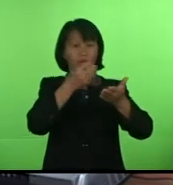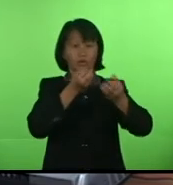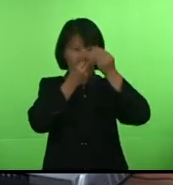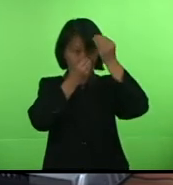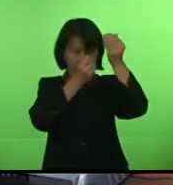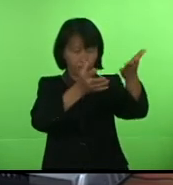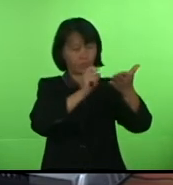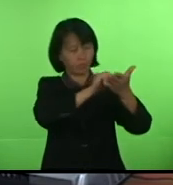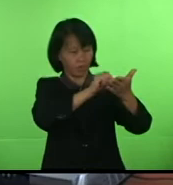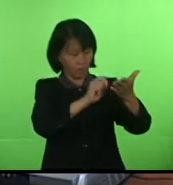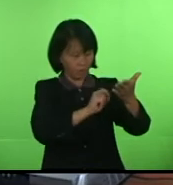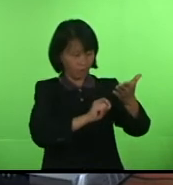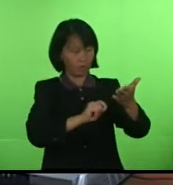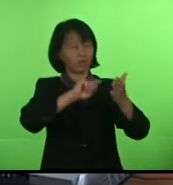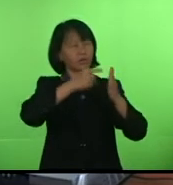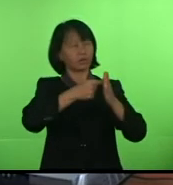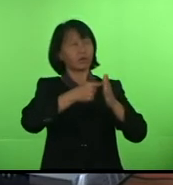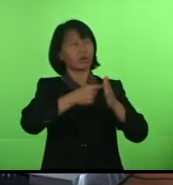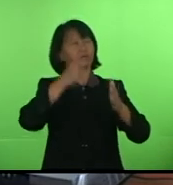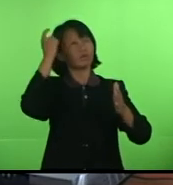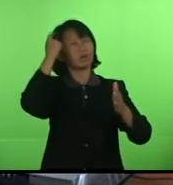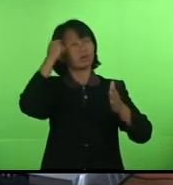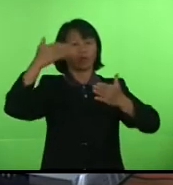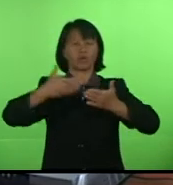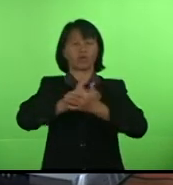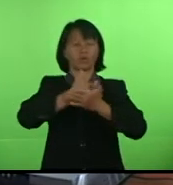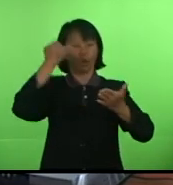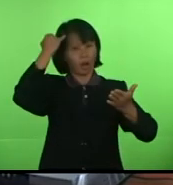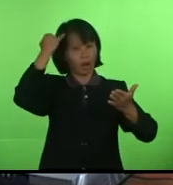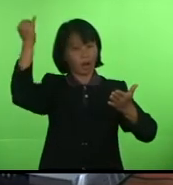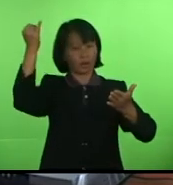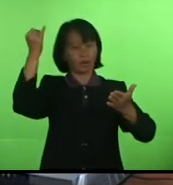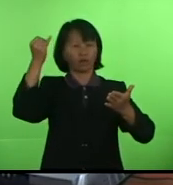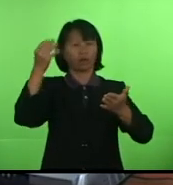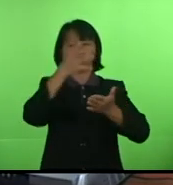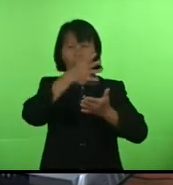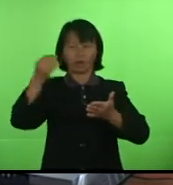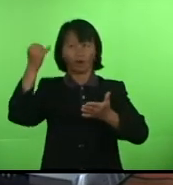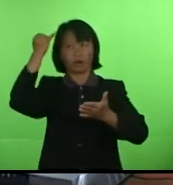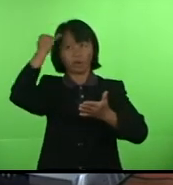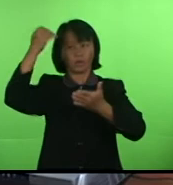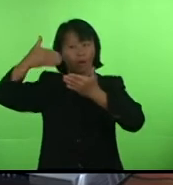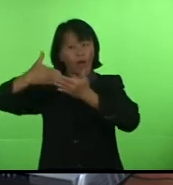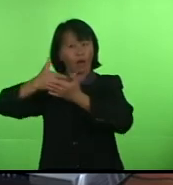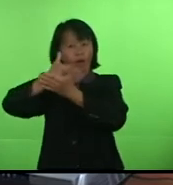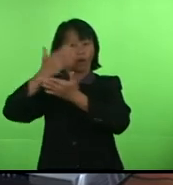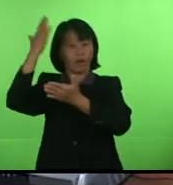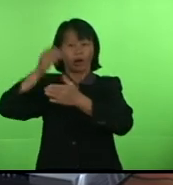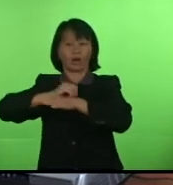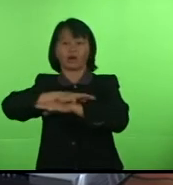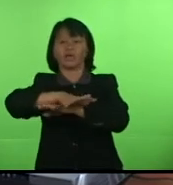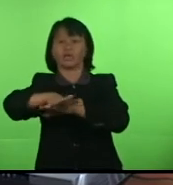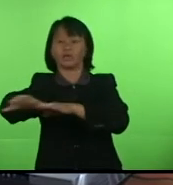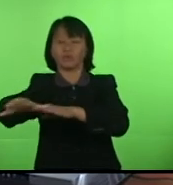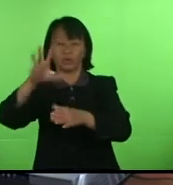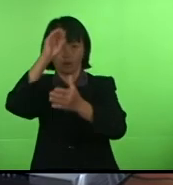us to start thinking of new ideas. These new ideas will then influence our